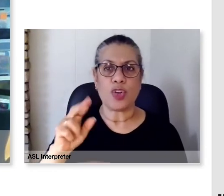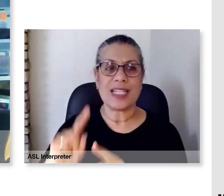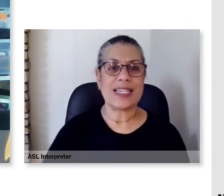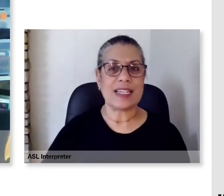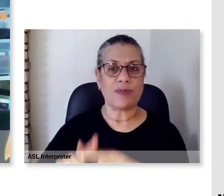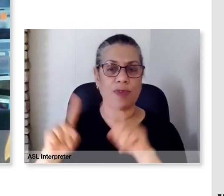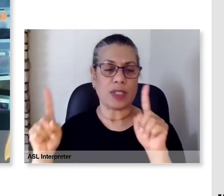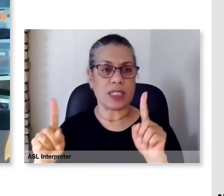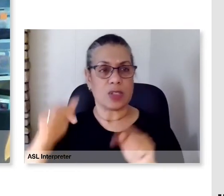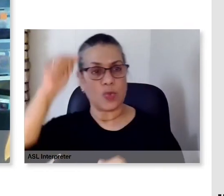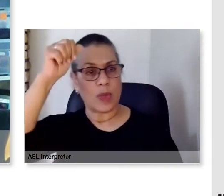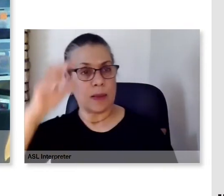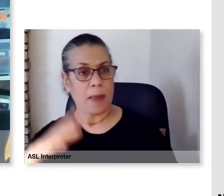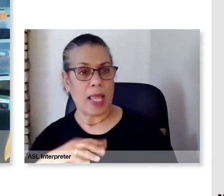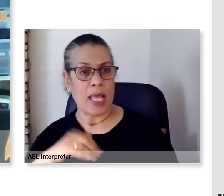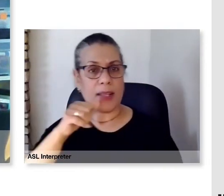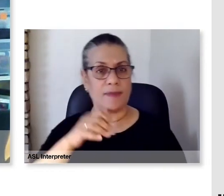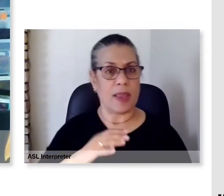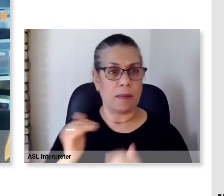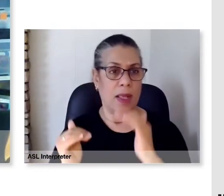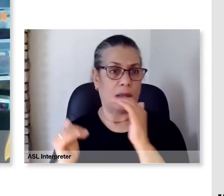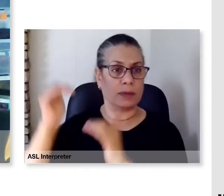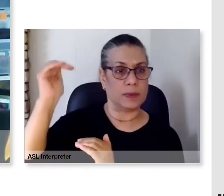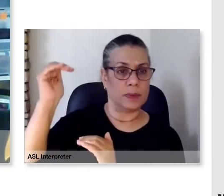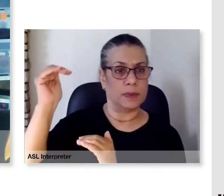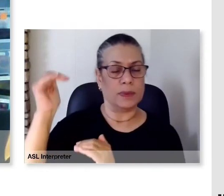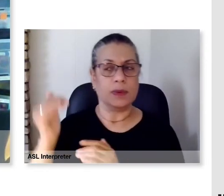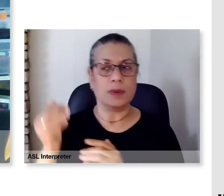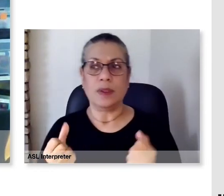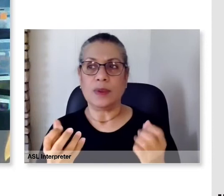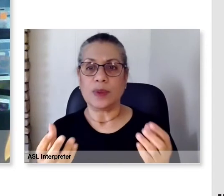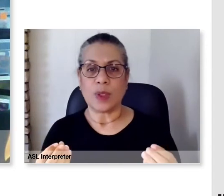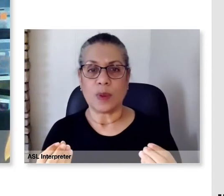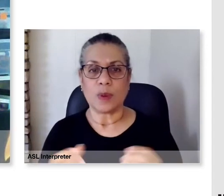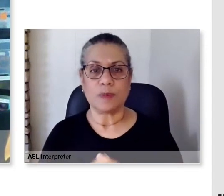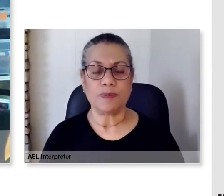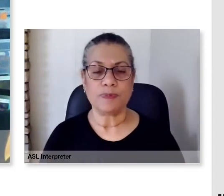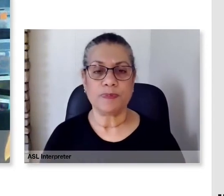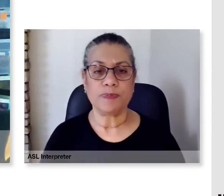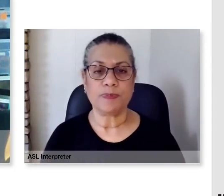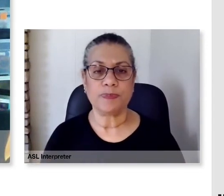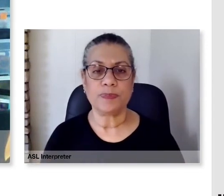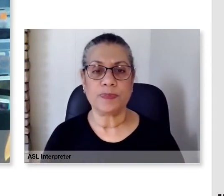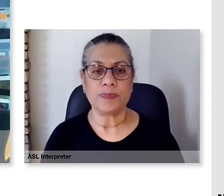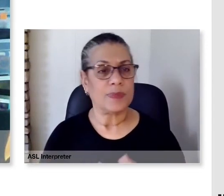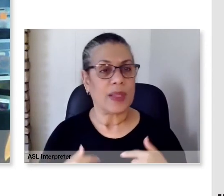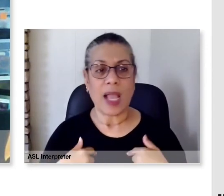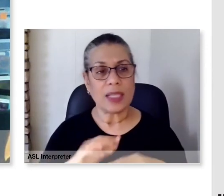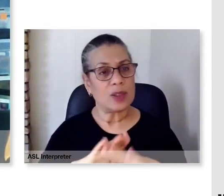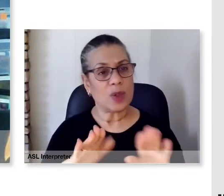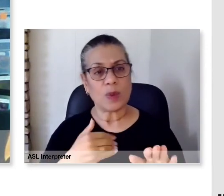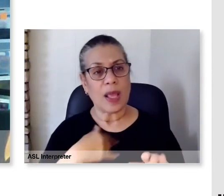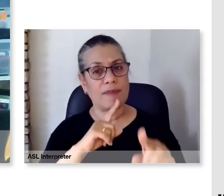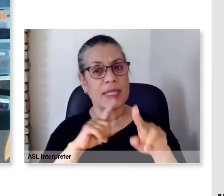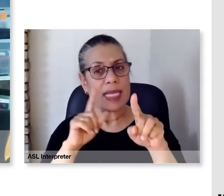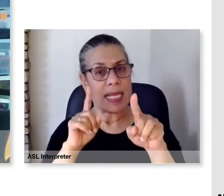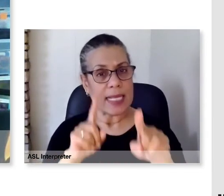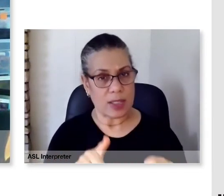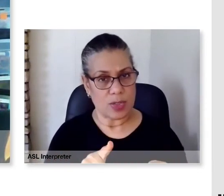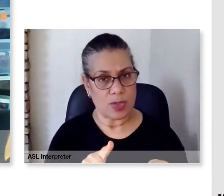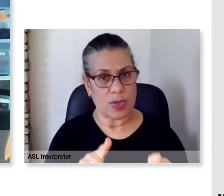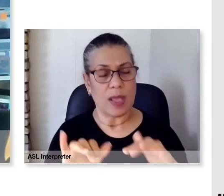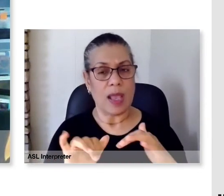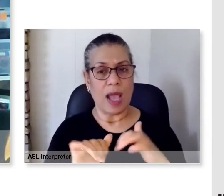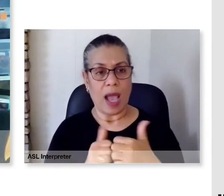So I don't have a sort of answer how computational